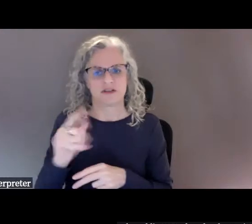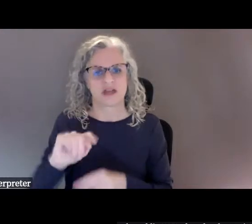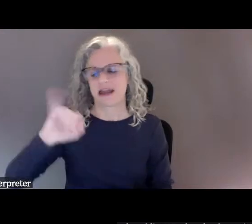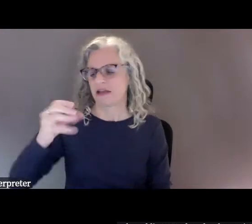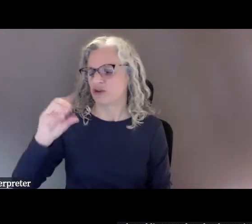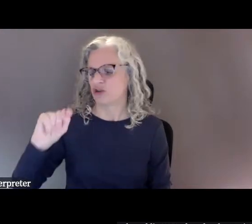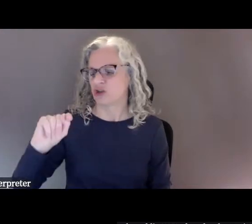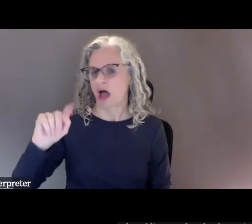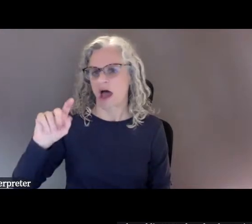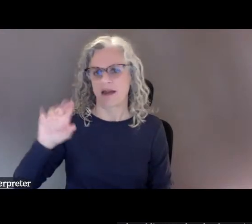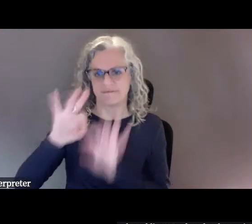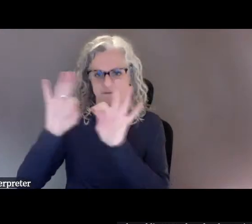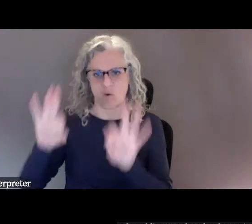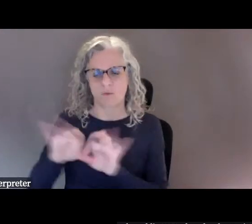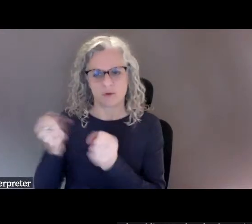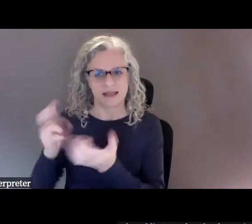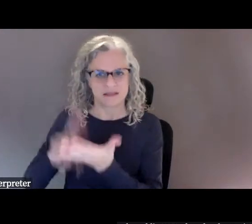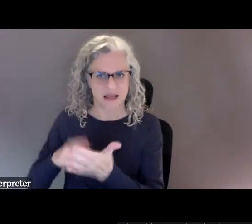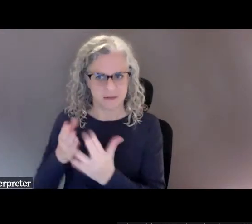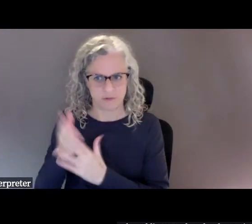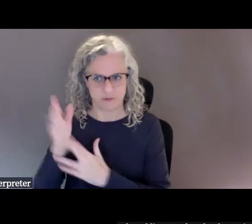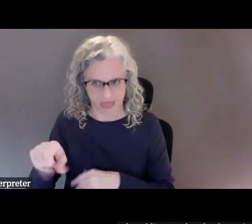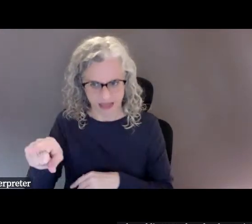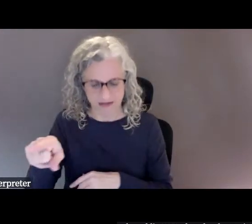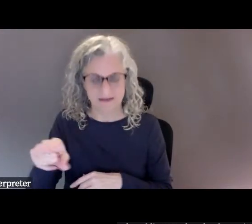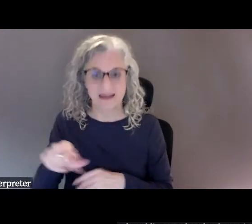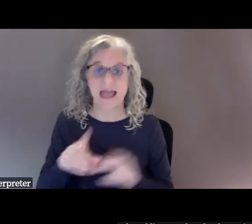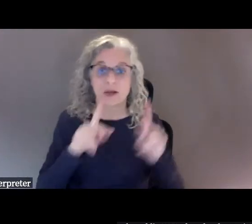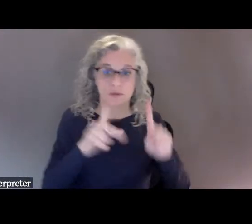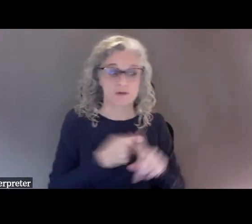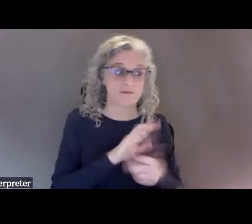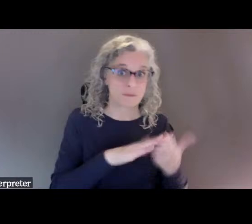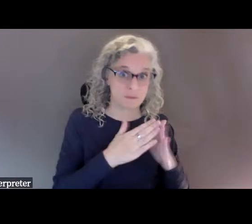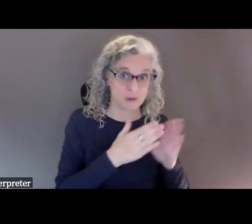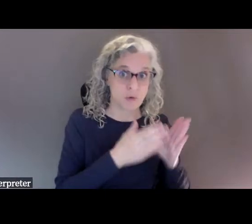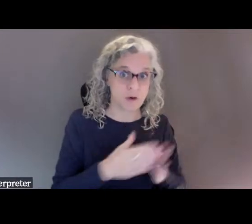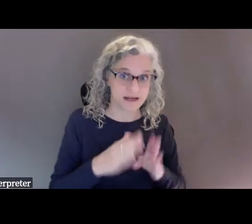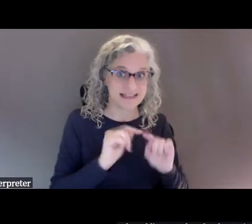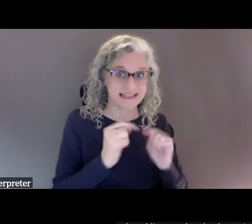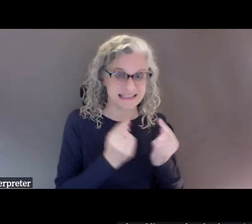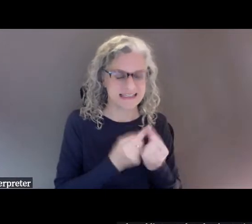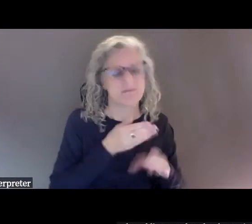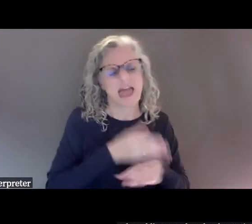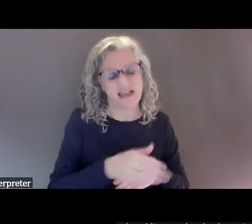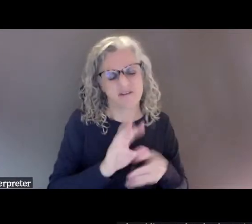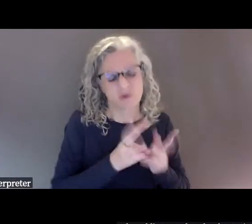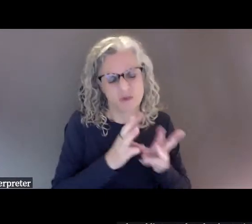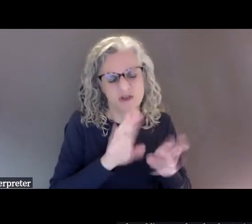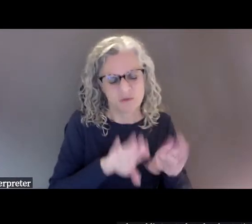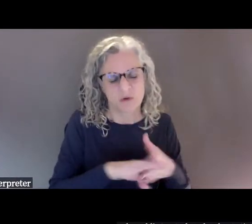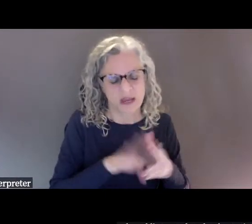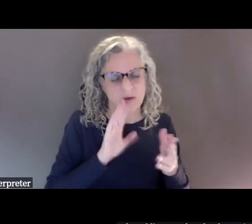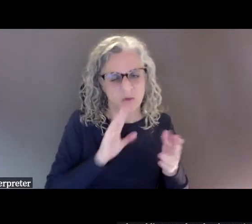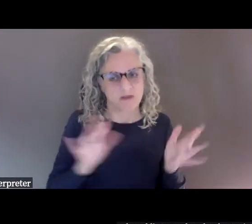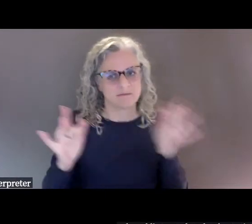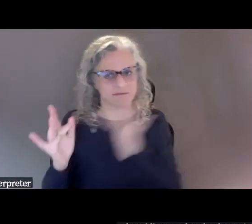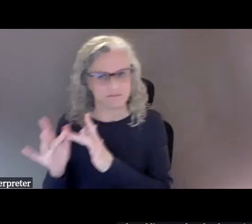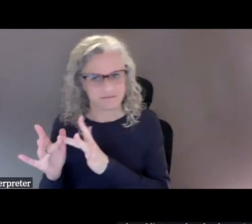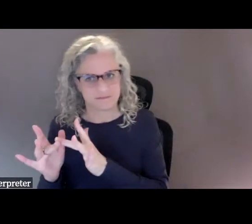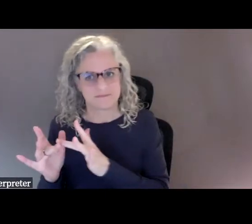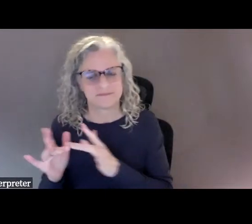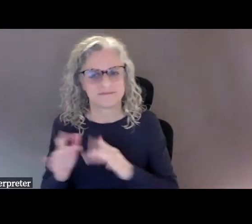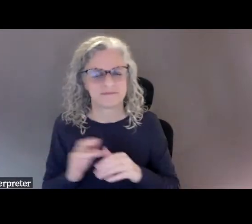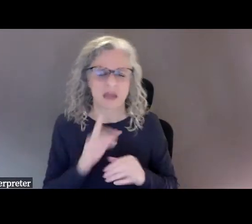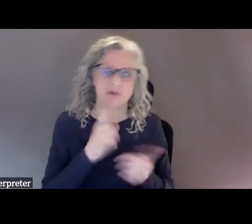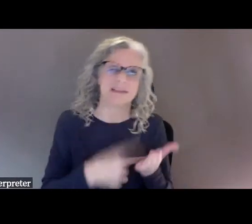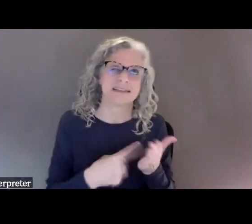there, and someone from our community organizing team will reach out to you after our winter break. I'll be talking about like sustainability later on, so it's a